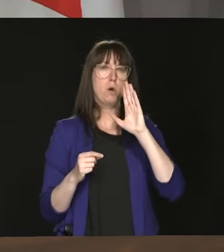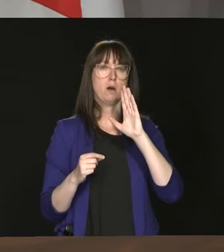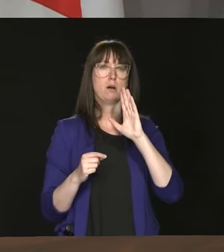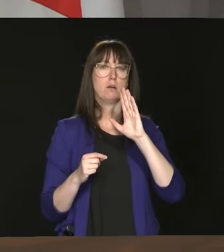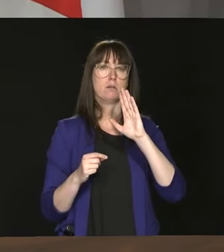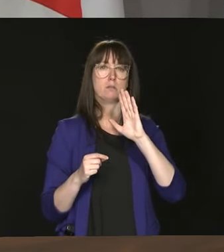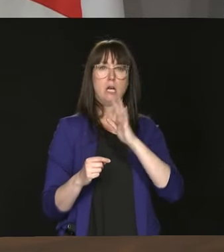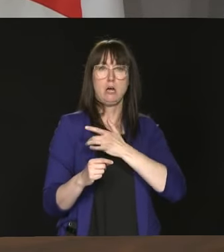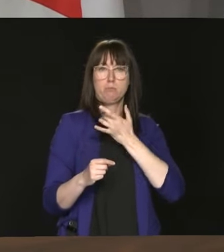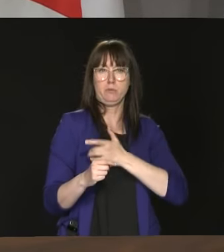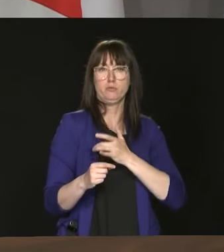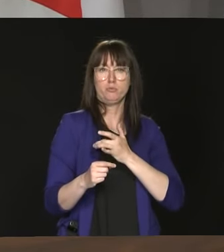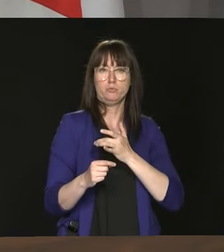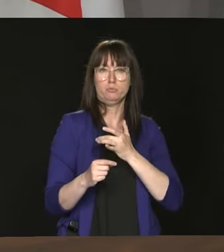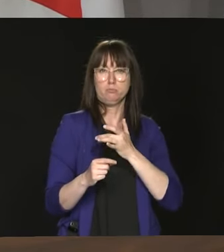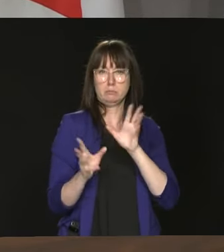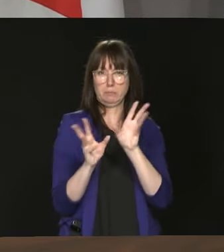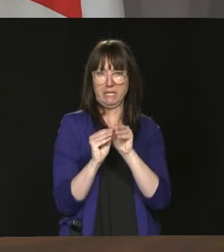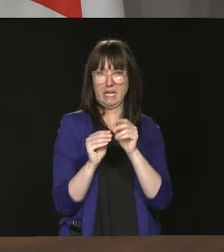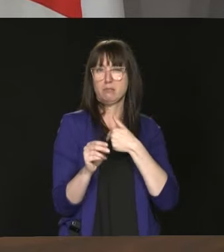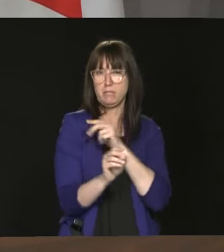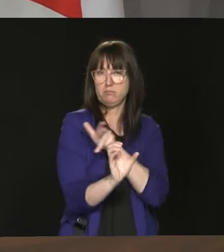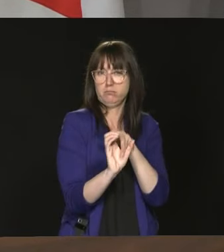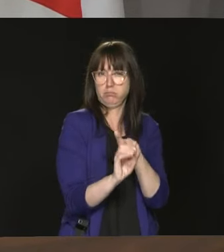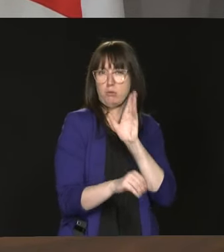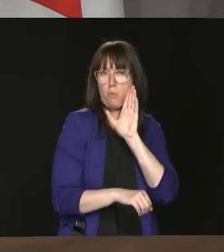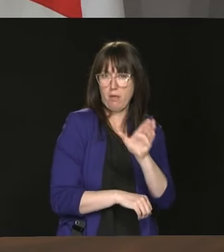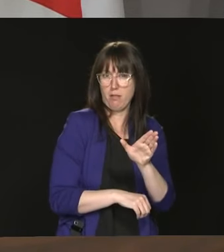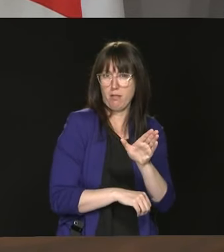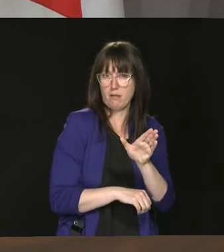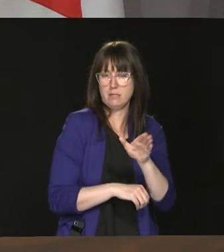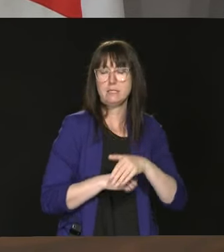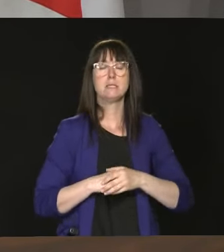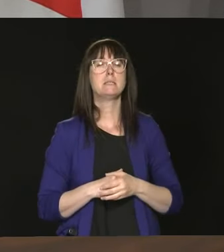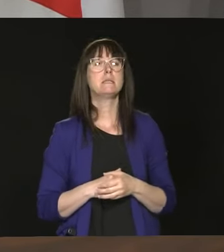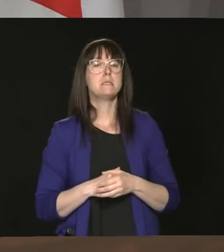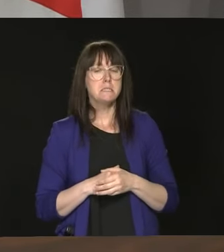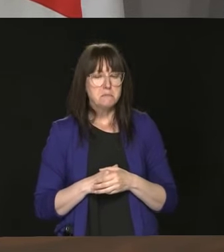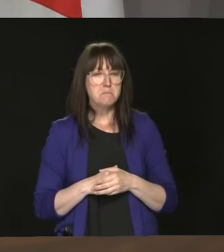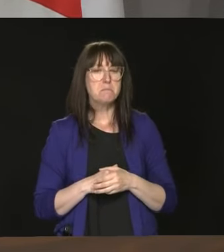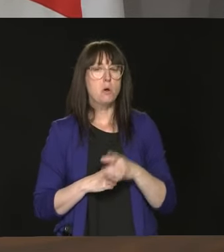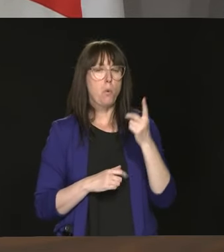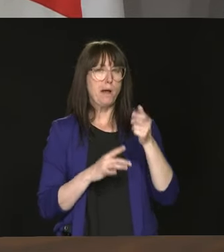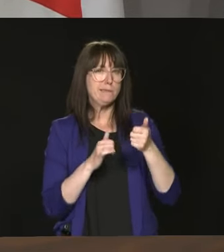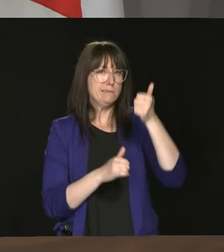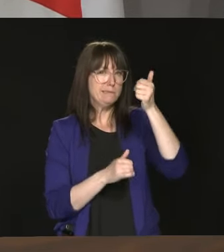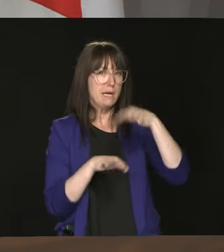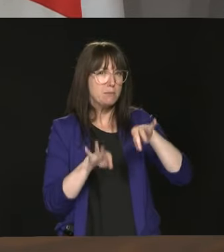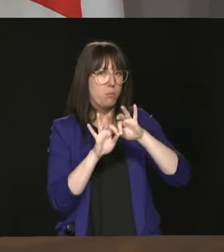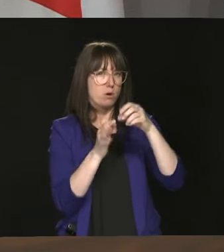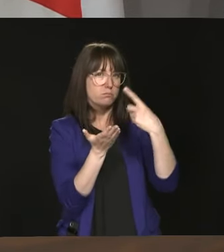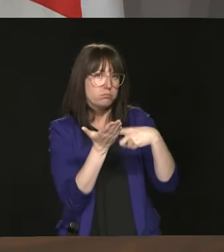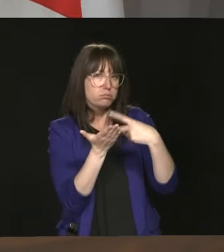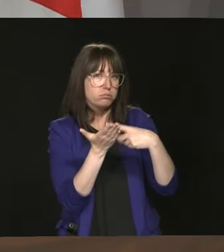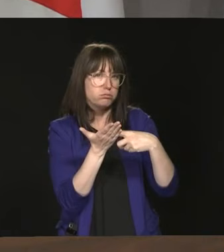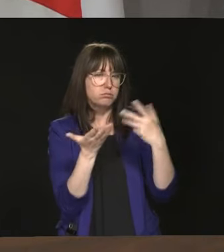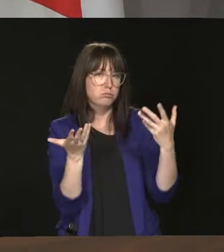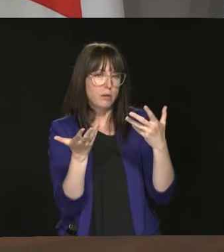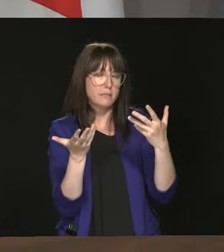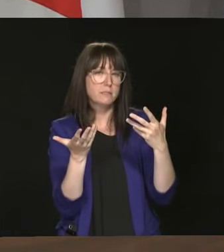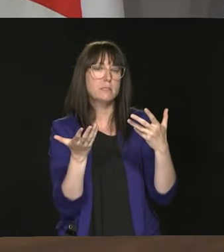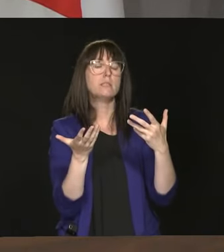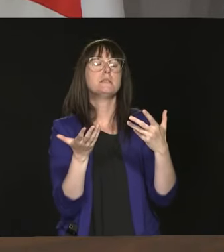attend. I think that one of the chief subjects will be a discussion